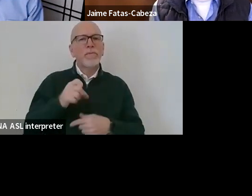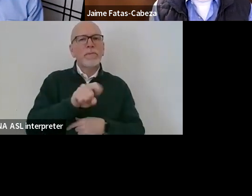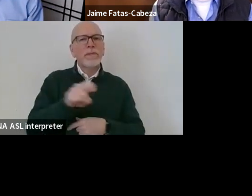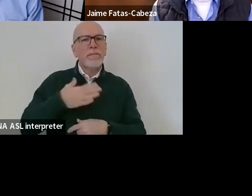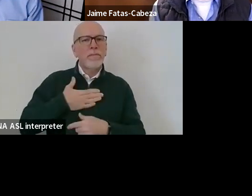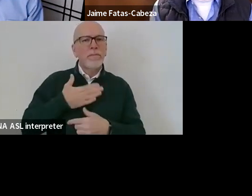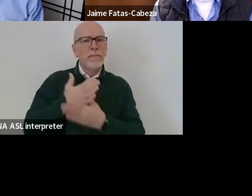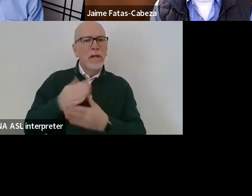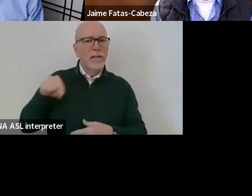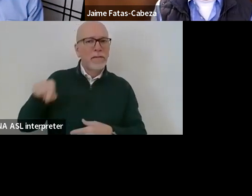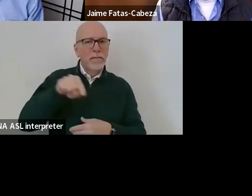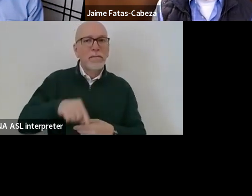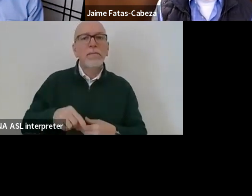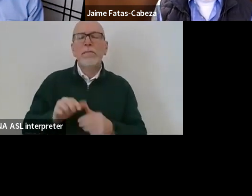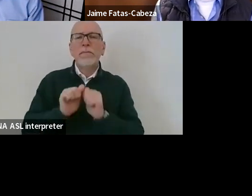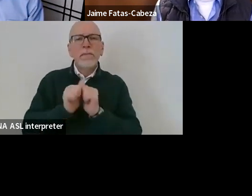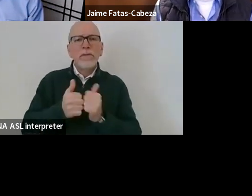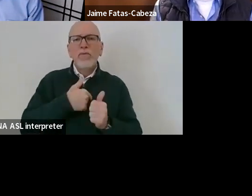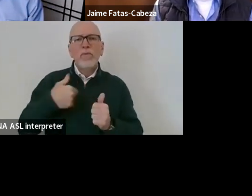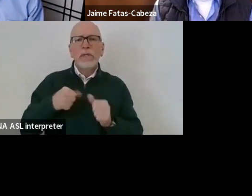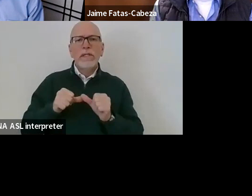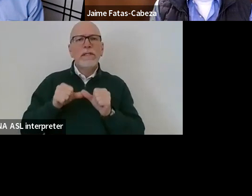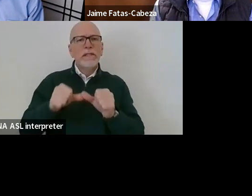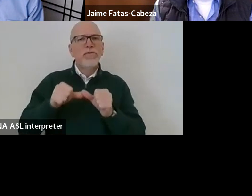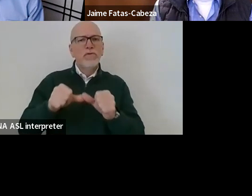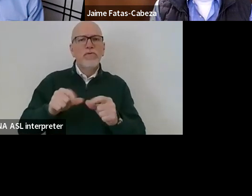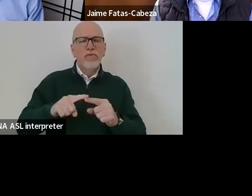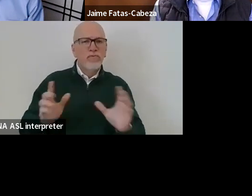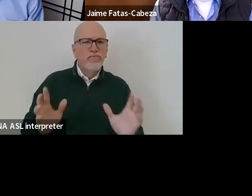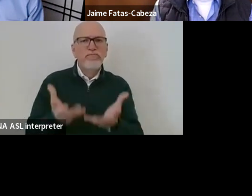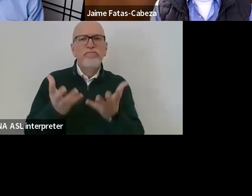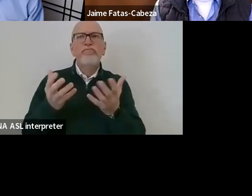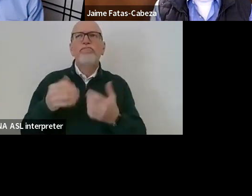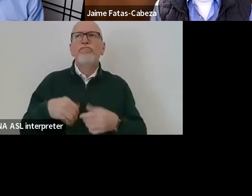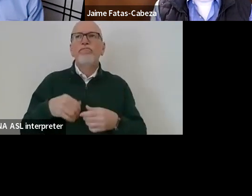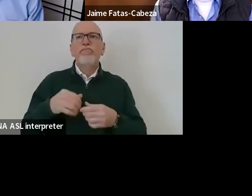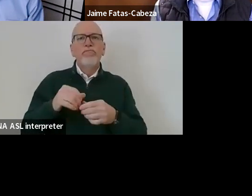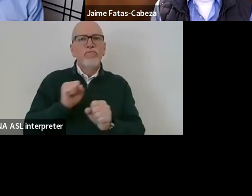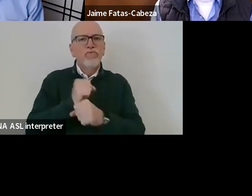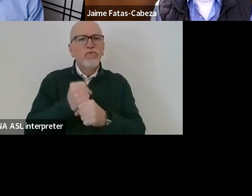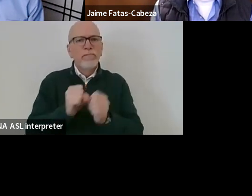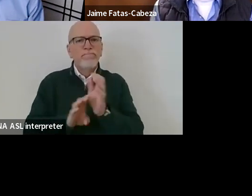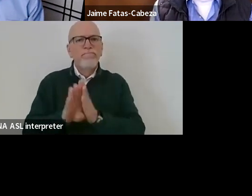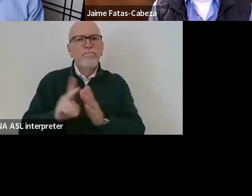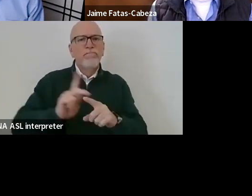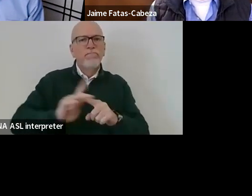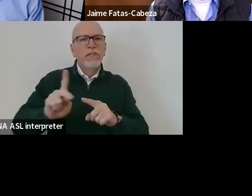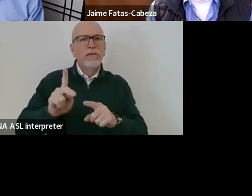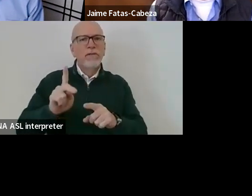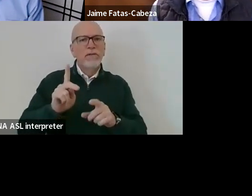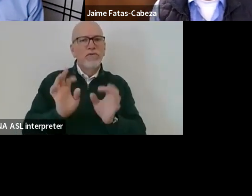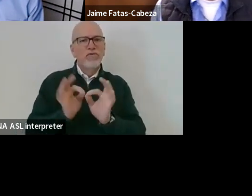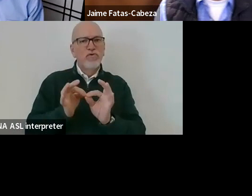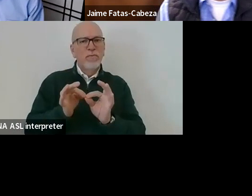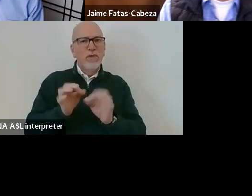colleagues here, how do we continue to nurture and create the professionalization of